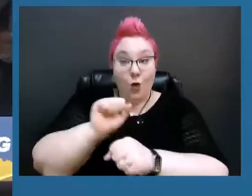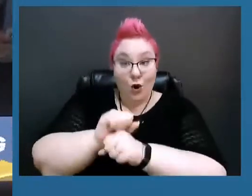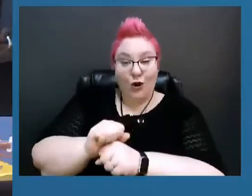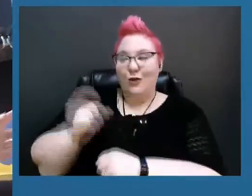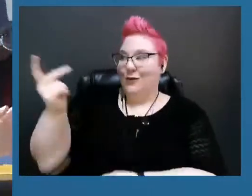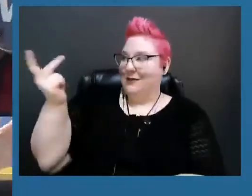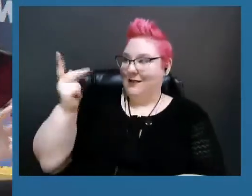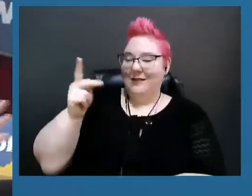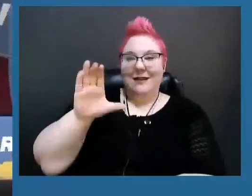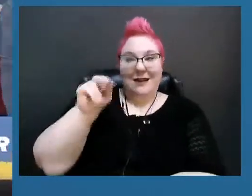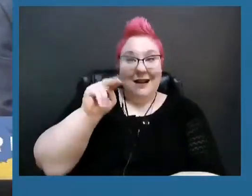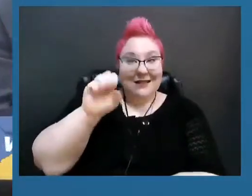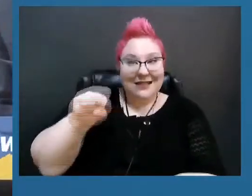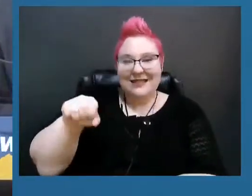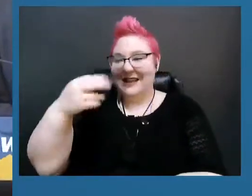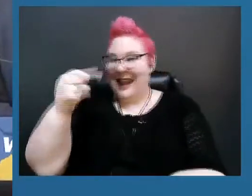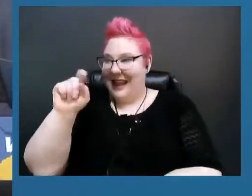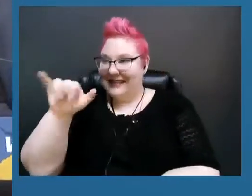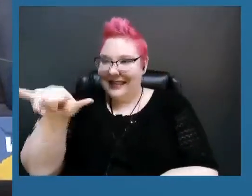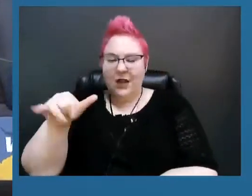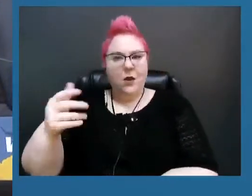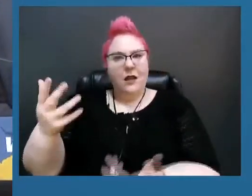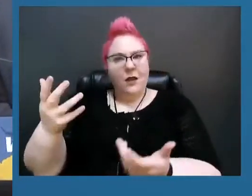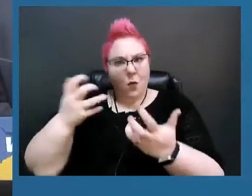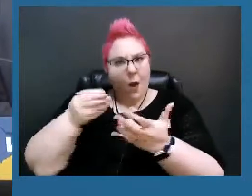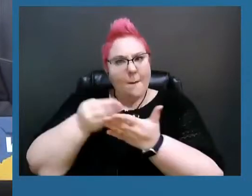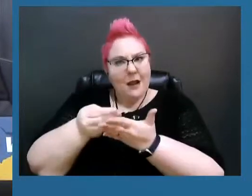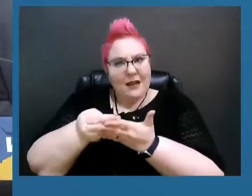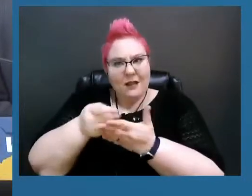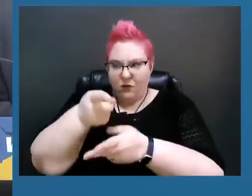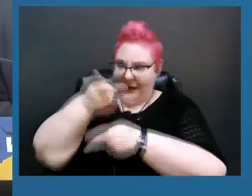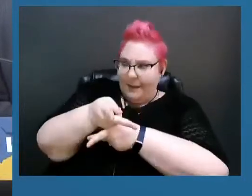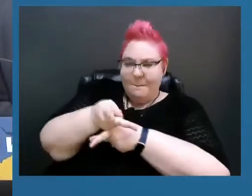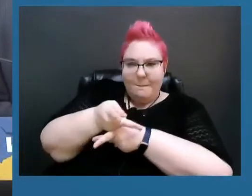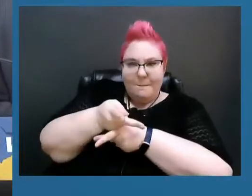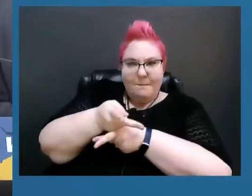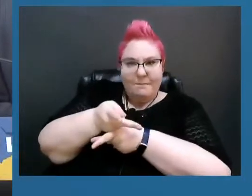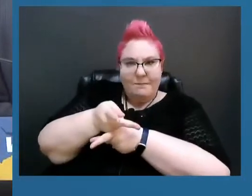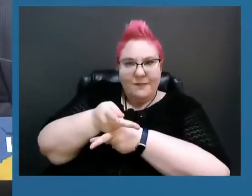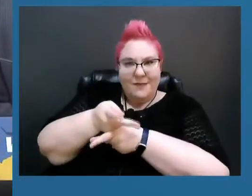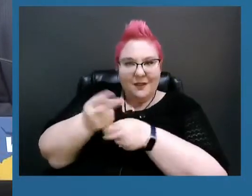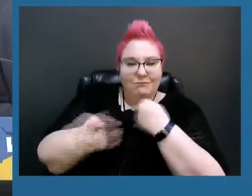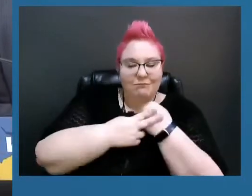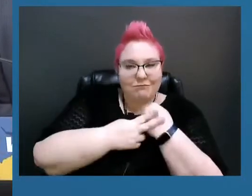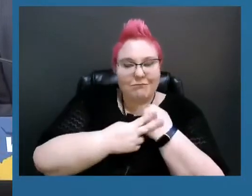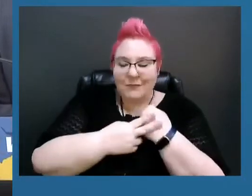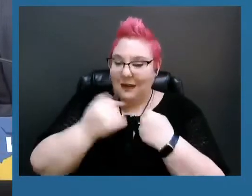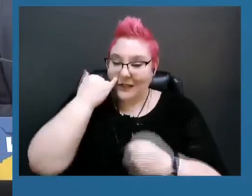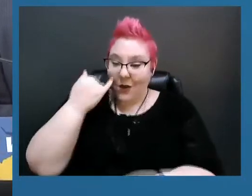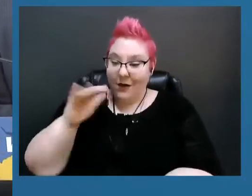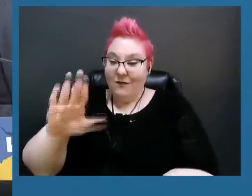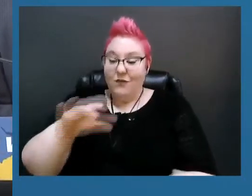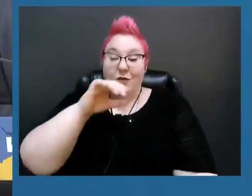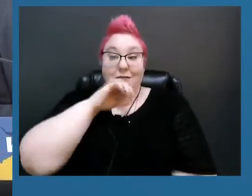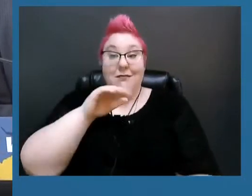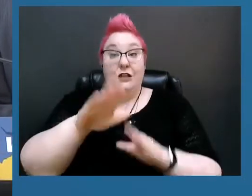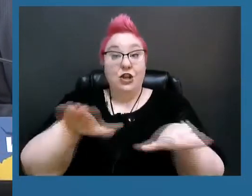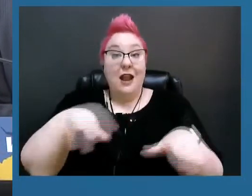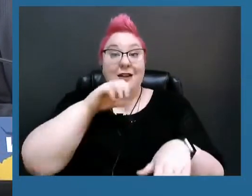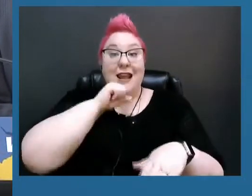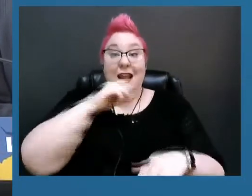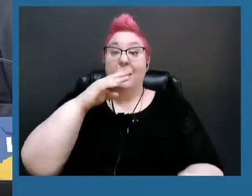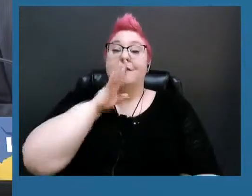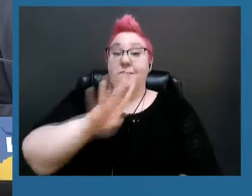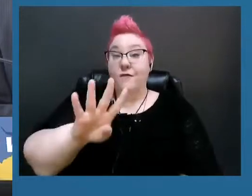Cousins, let's put some money back in your pockets. For anyone with a child under the age of 4, how